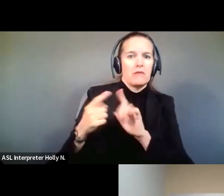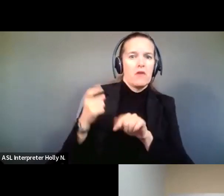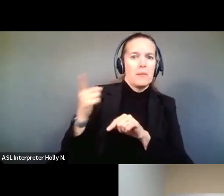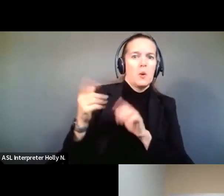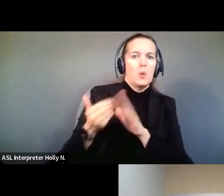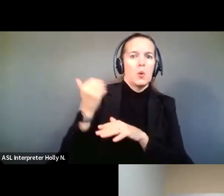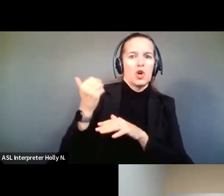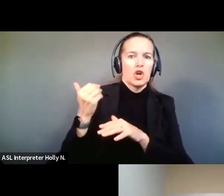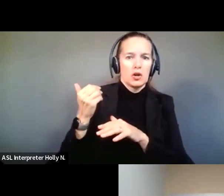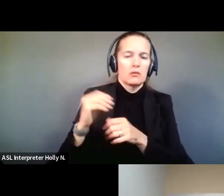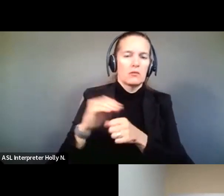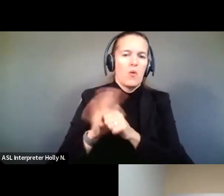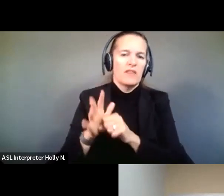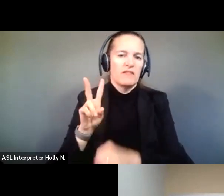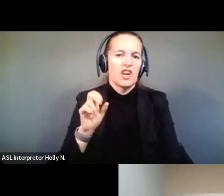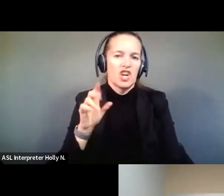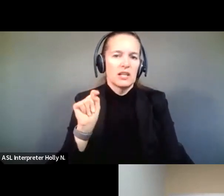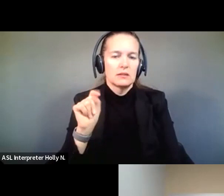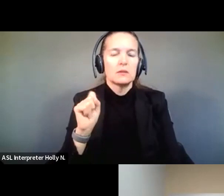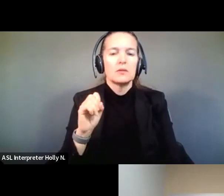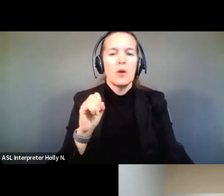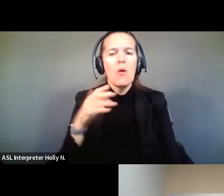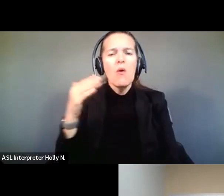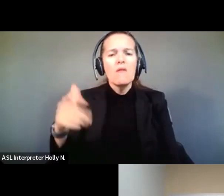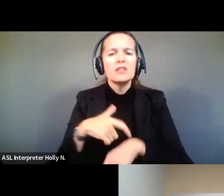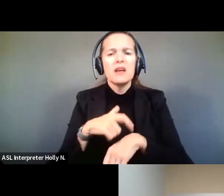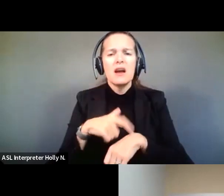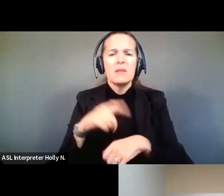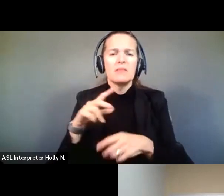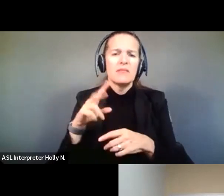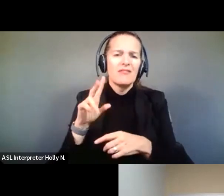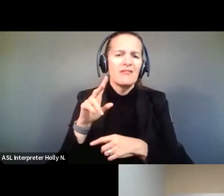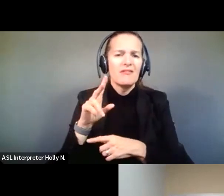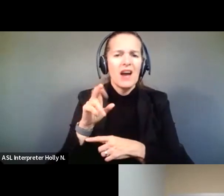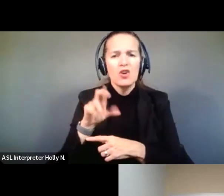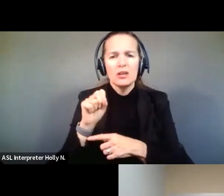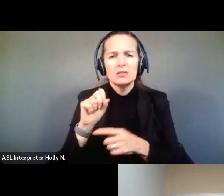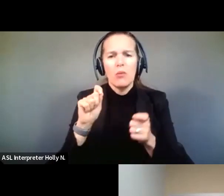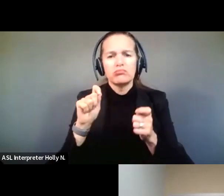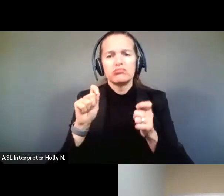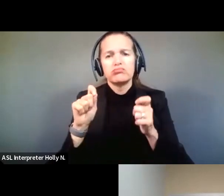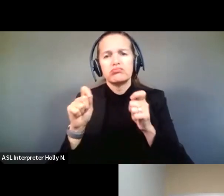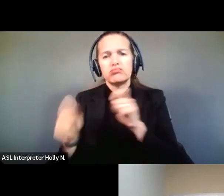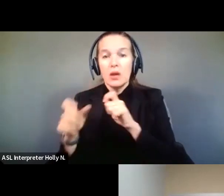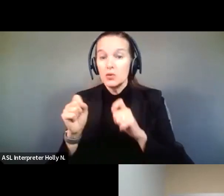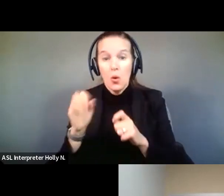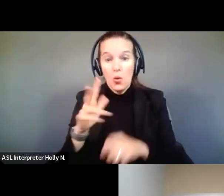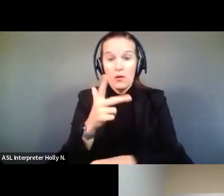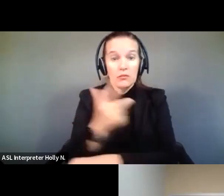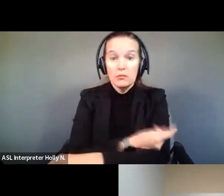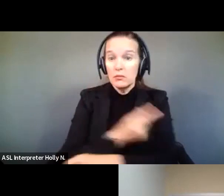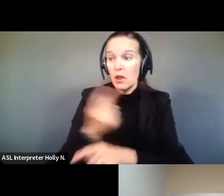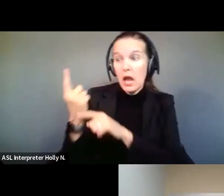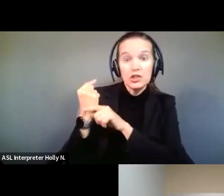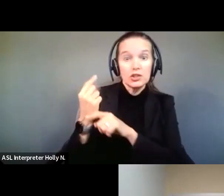So over time, the virus changes, and the vaccines that you got initially last year, earlier